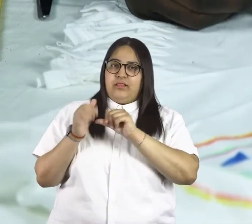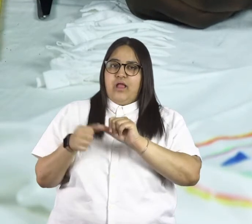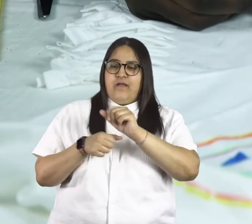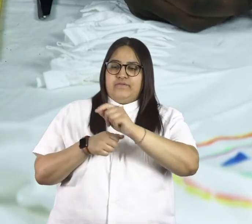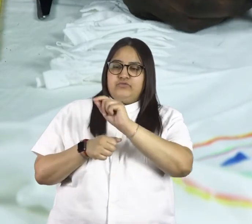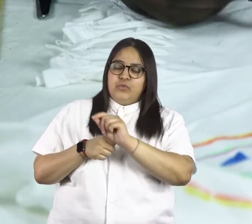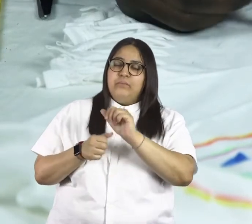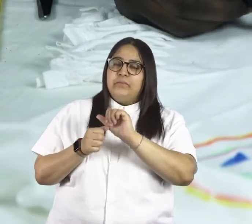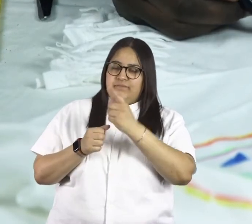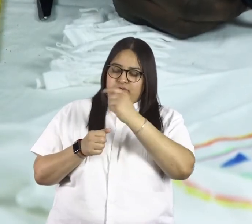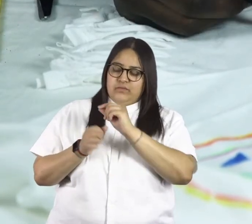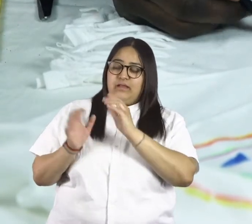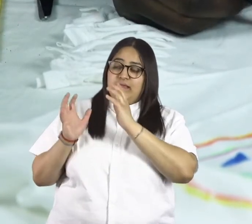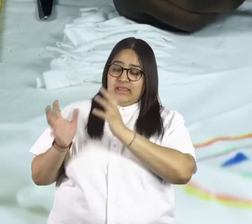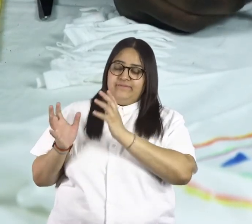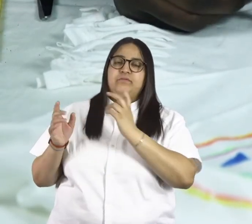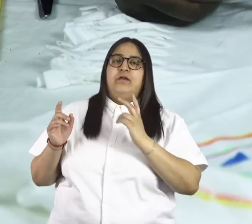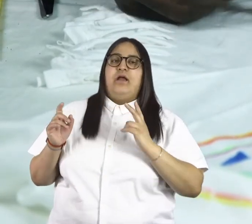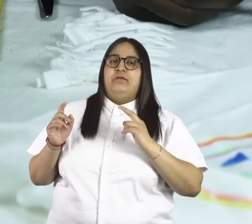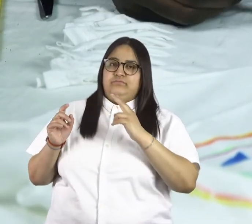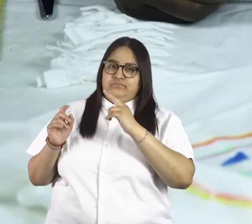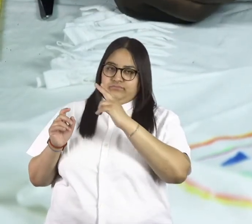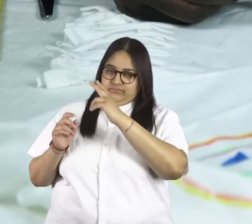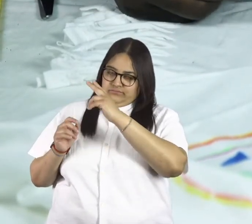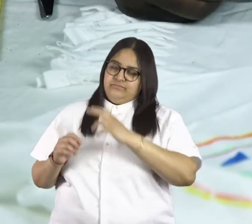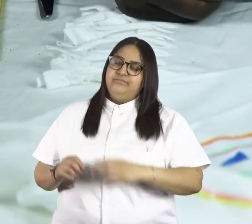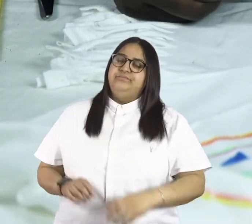and then proceed to cut.